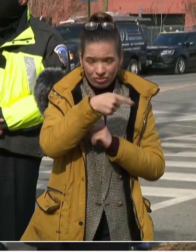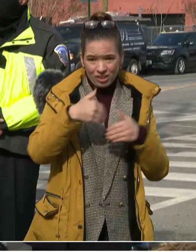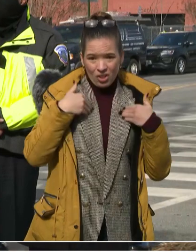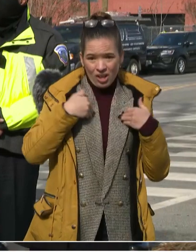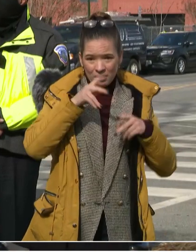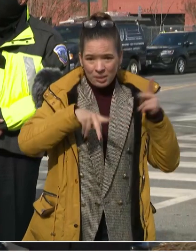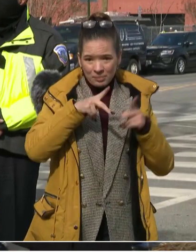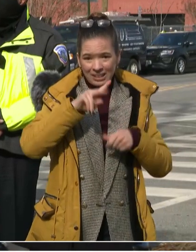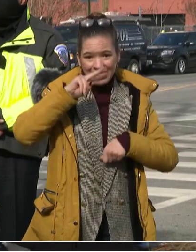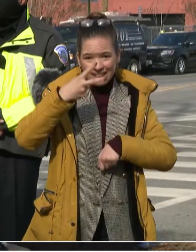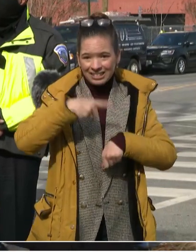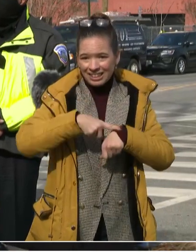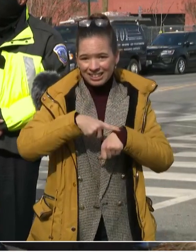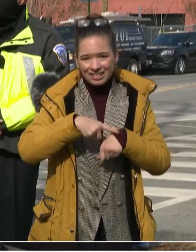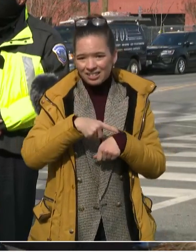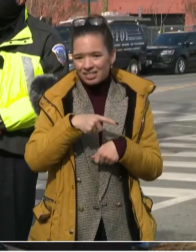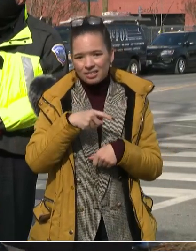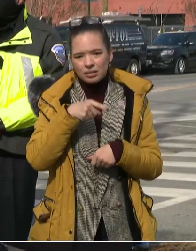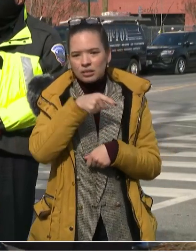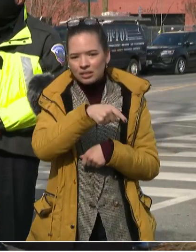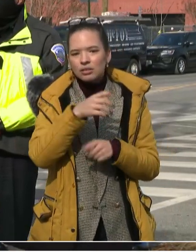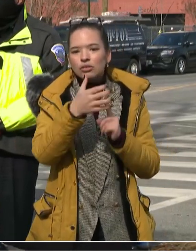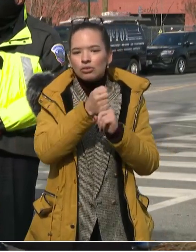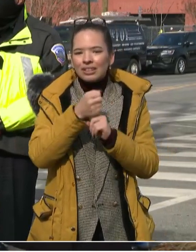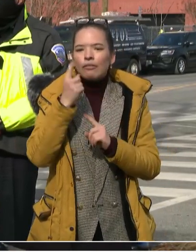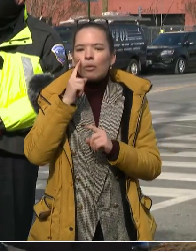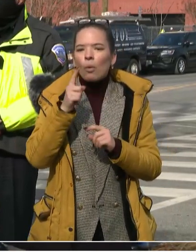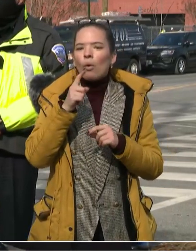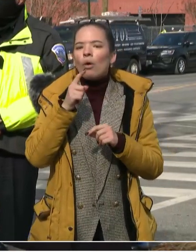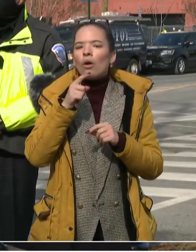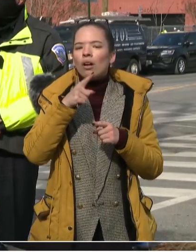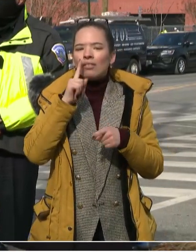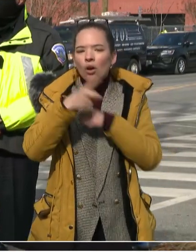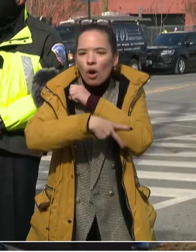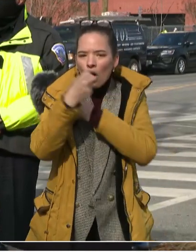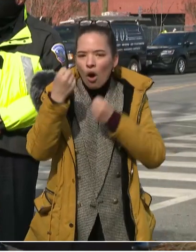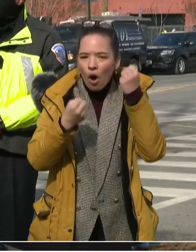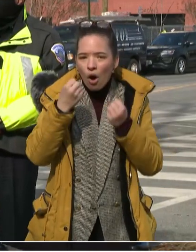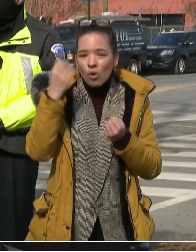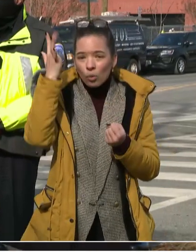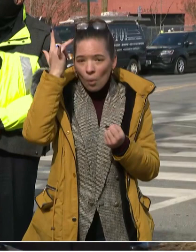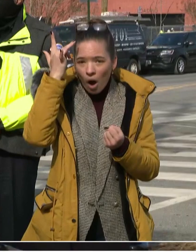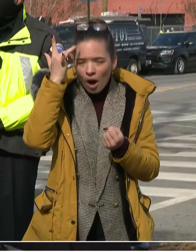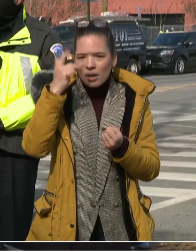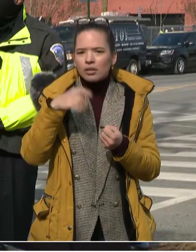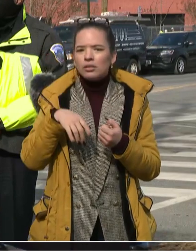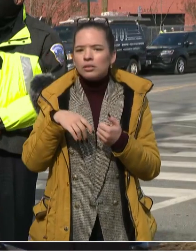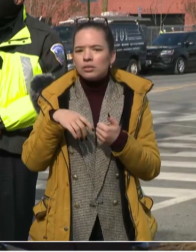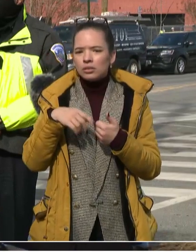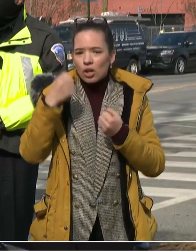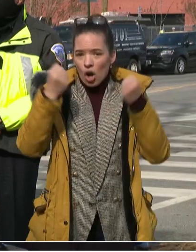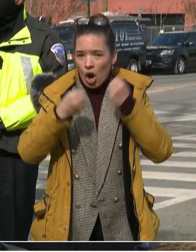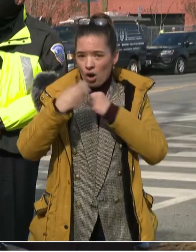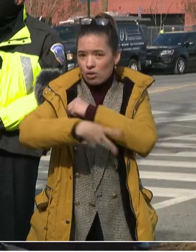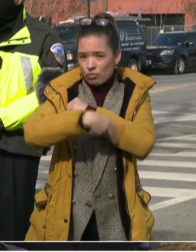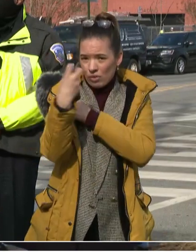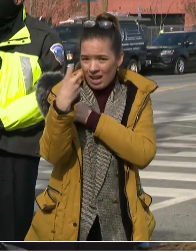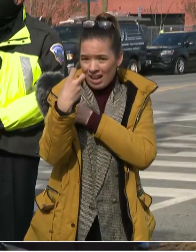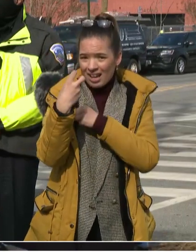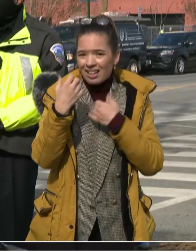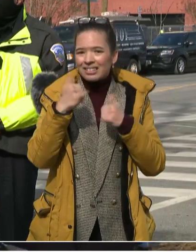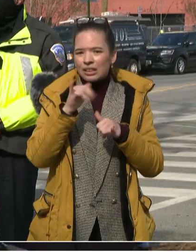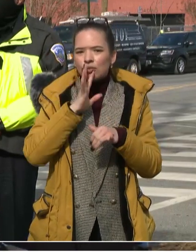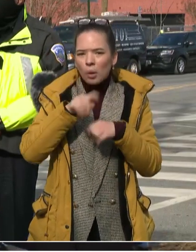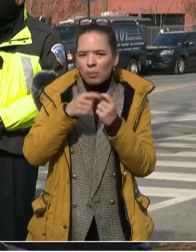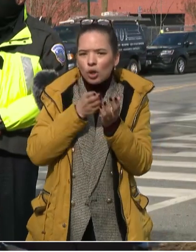we haven't even talked about the ones that get arrested for the stolen autos. You know why they get charged with stolen autos? Let's talk truth for a minute, right? And you look at those